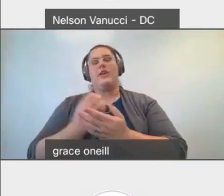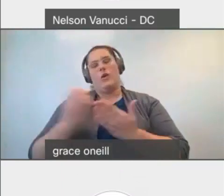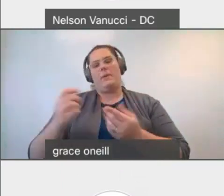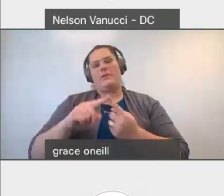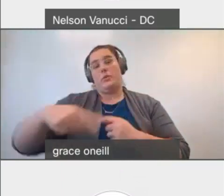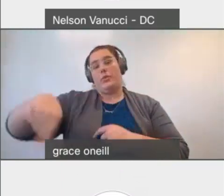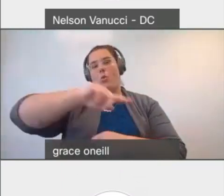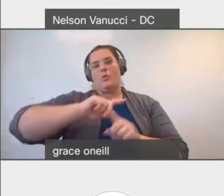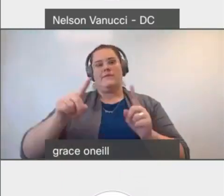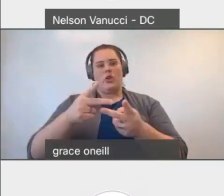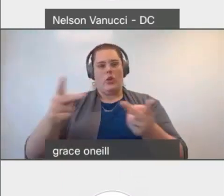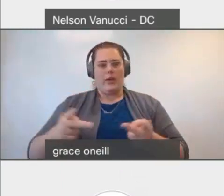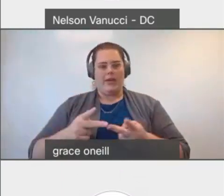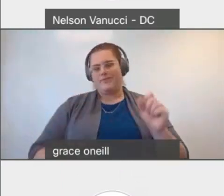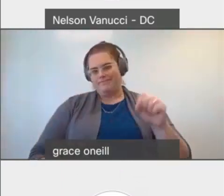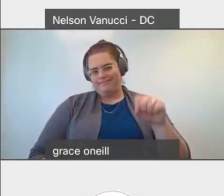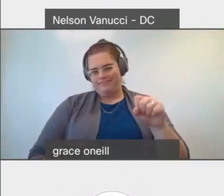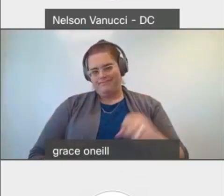this time to also add that